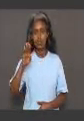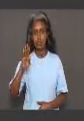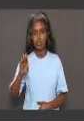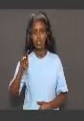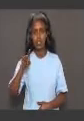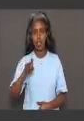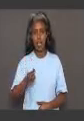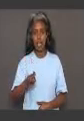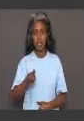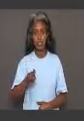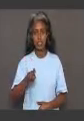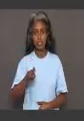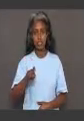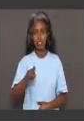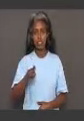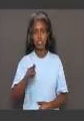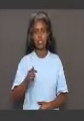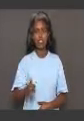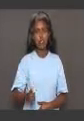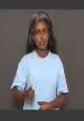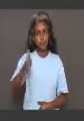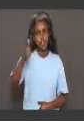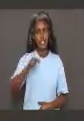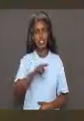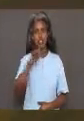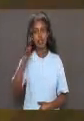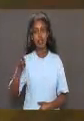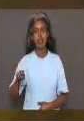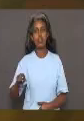ACBX is a major arc.